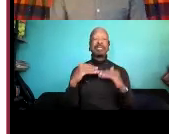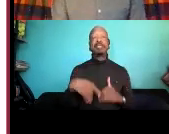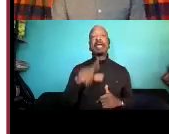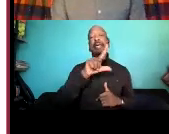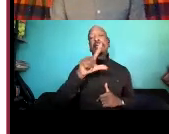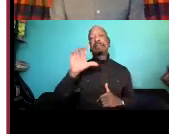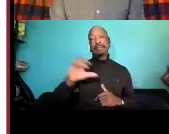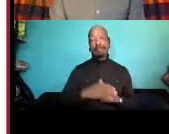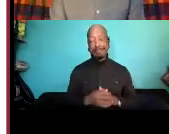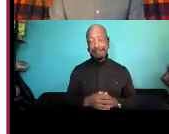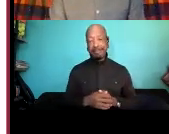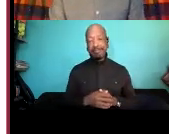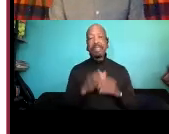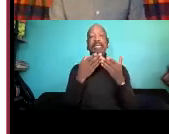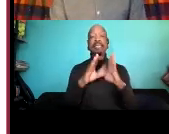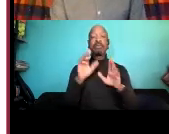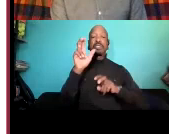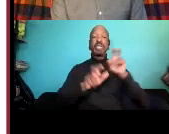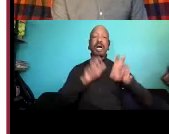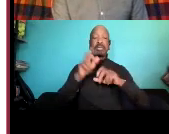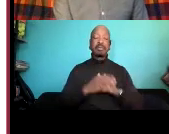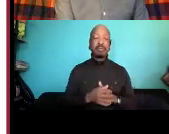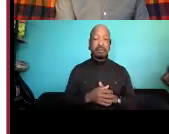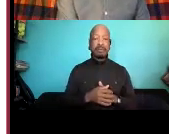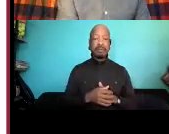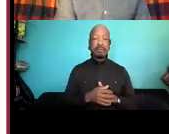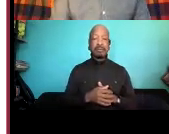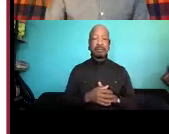and general stock corporations and cooperative corporations.